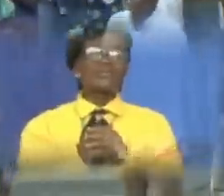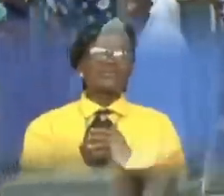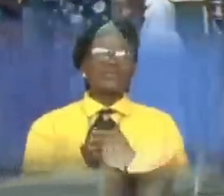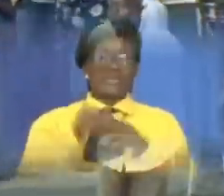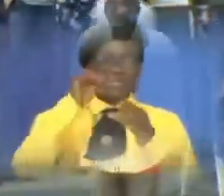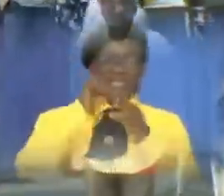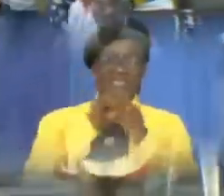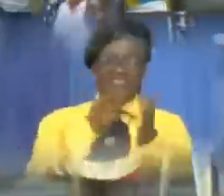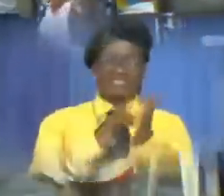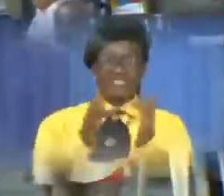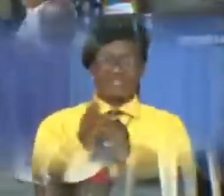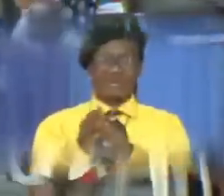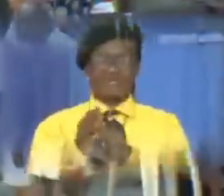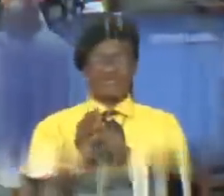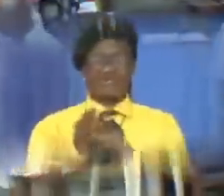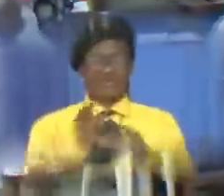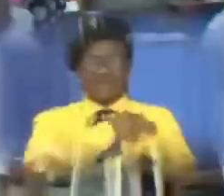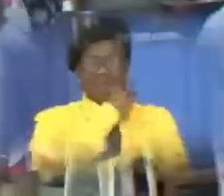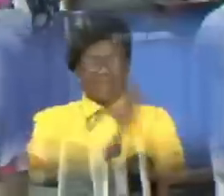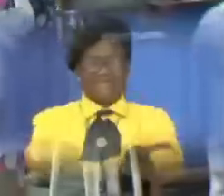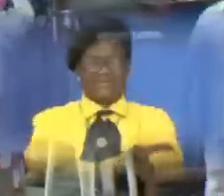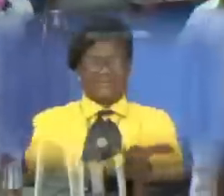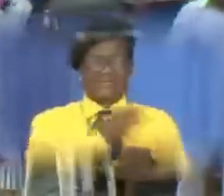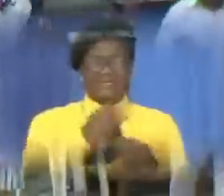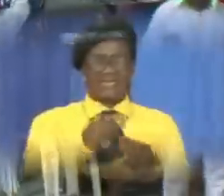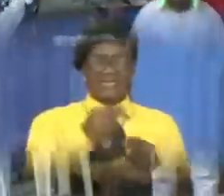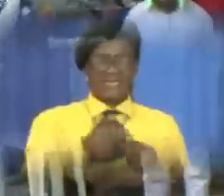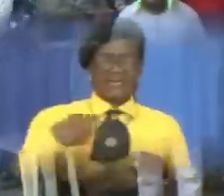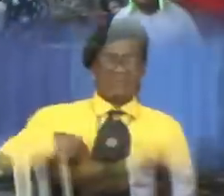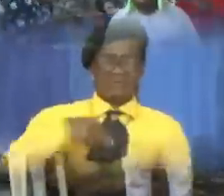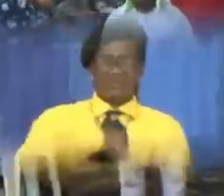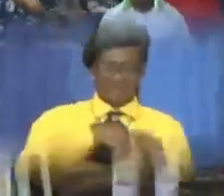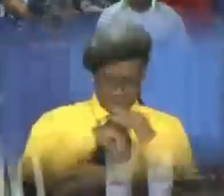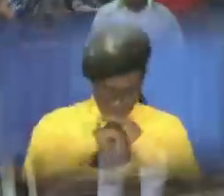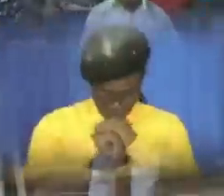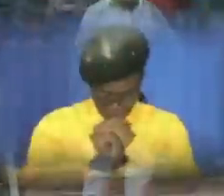In Jesus' mighty name we worship.